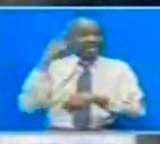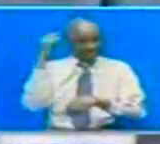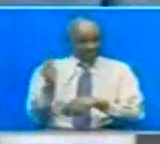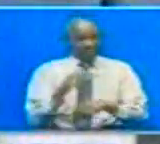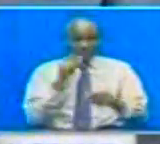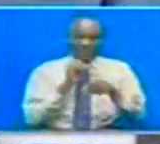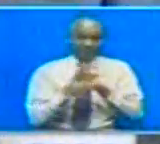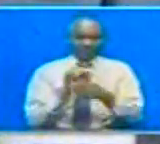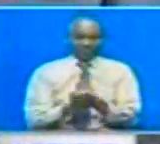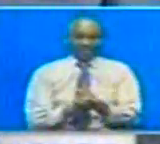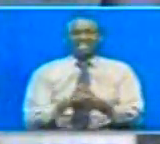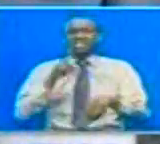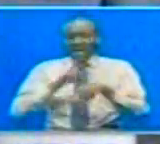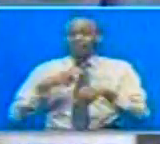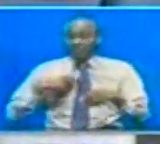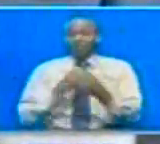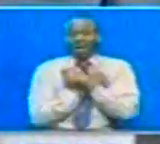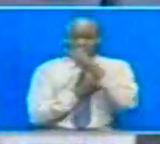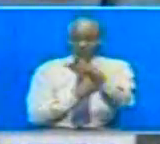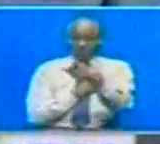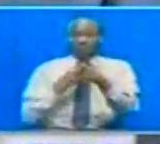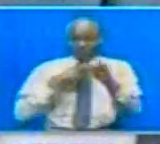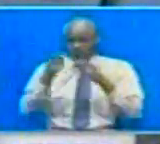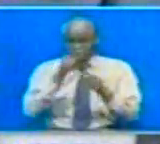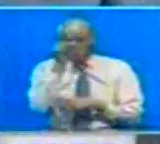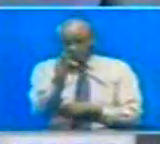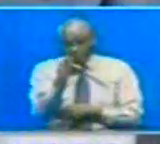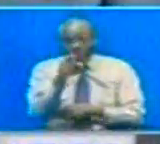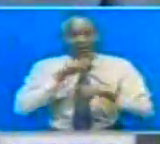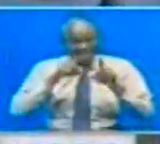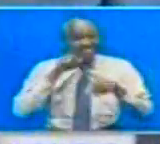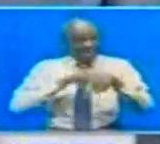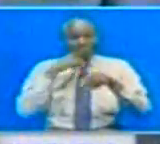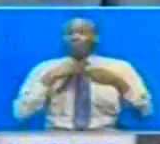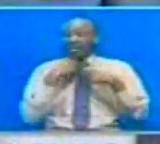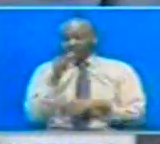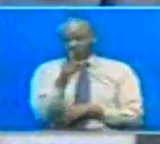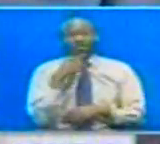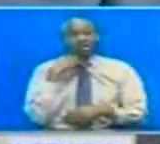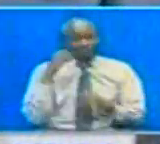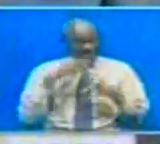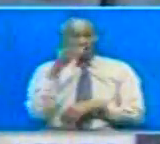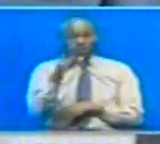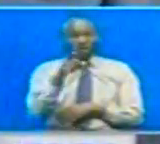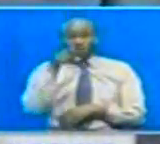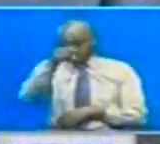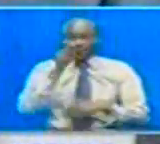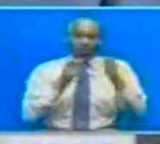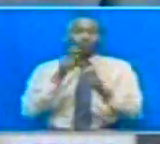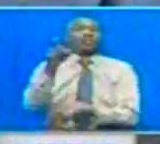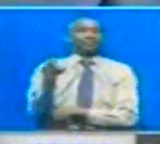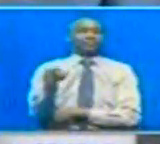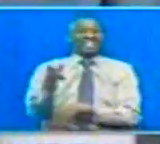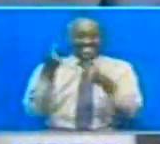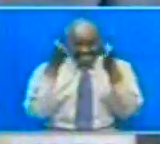month? When people love you, they control you. But when they don't, when they fear you, you control them.